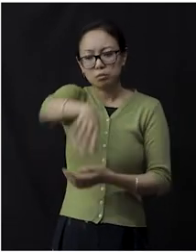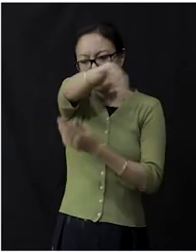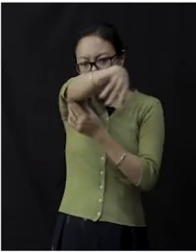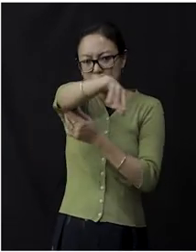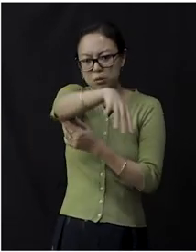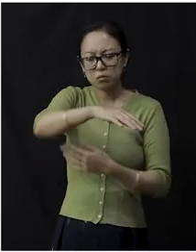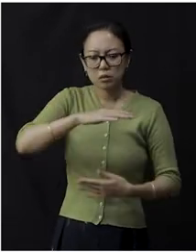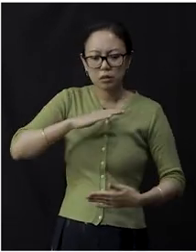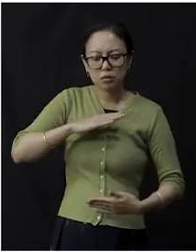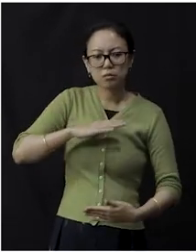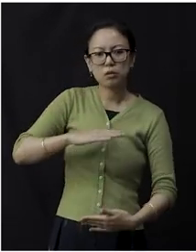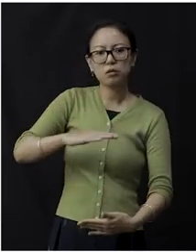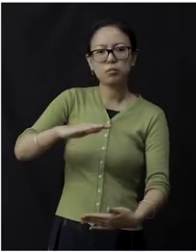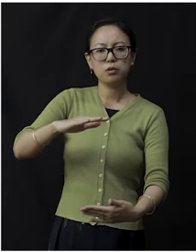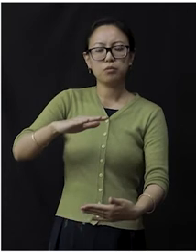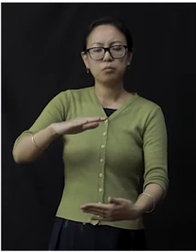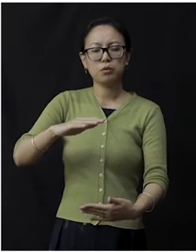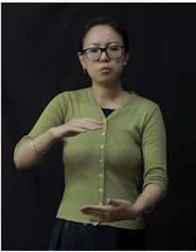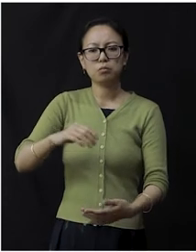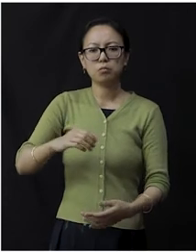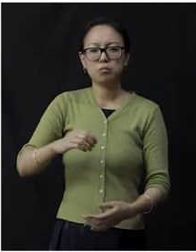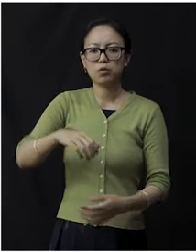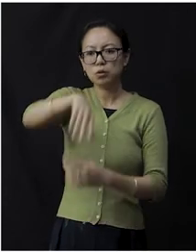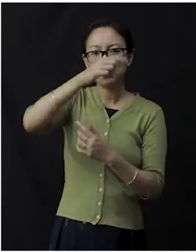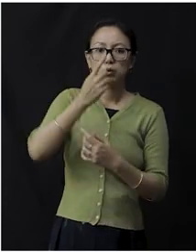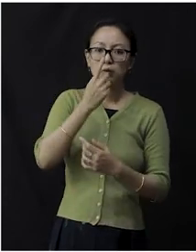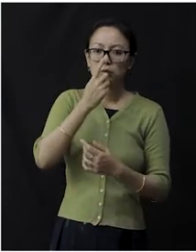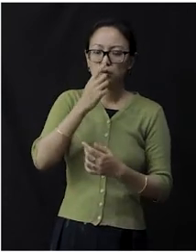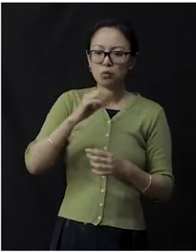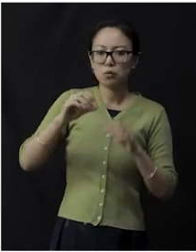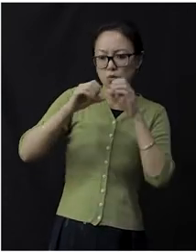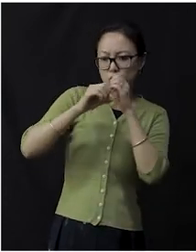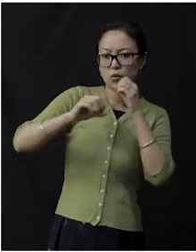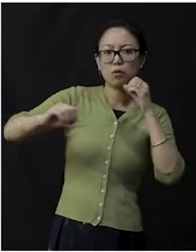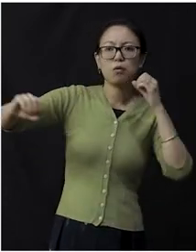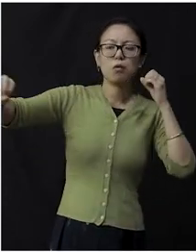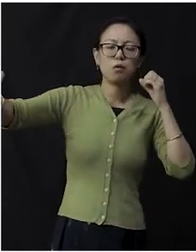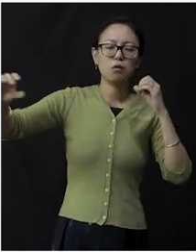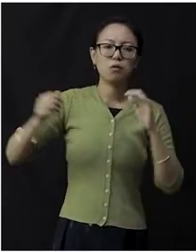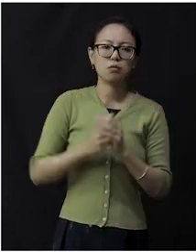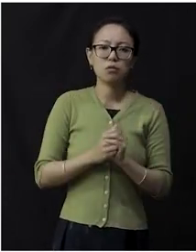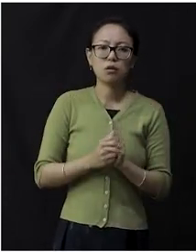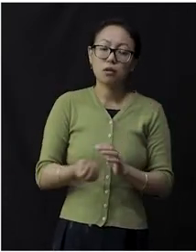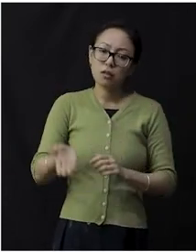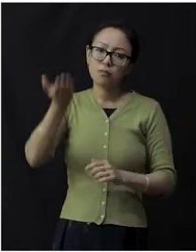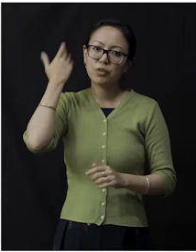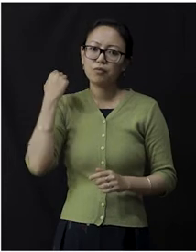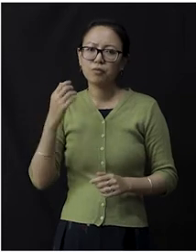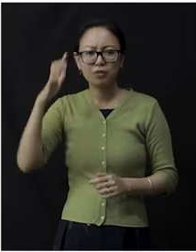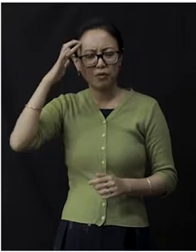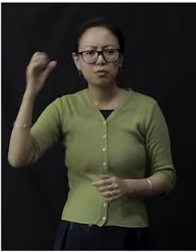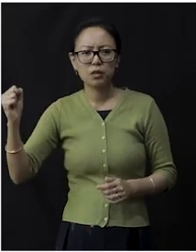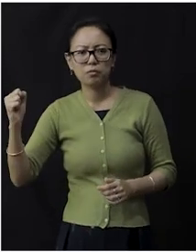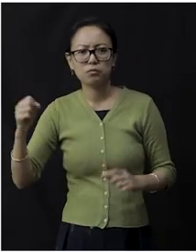stretched because of pulling. Oh, God, so remember the nose, which was such a small and a